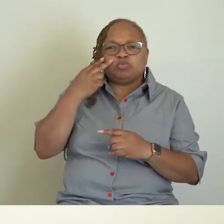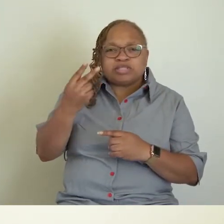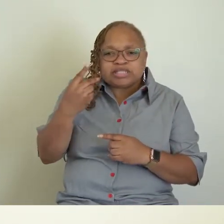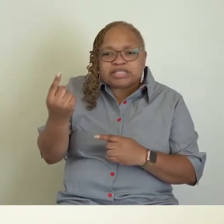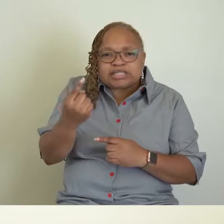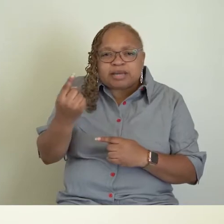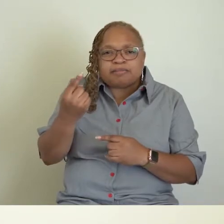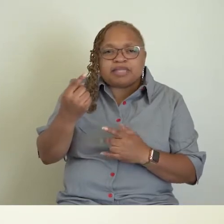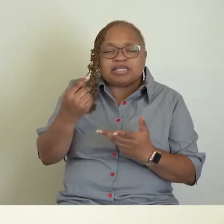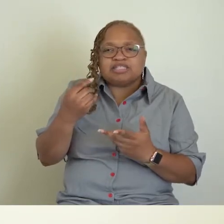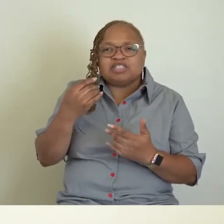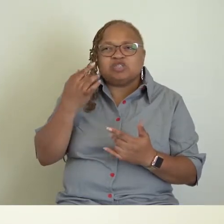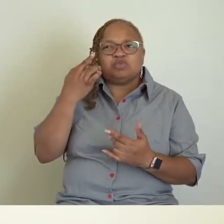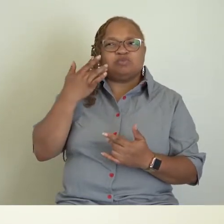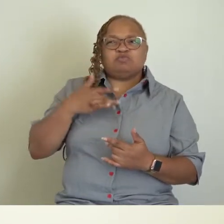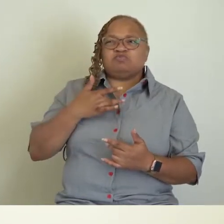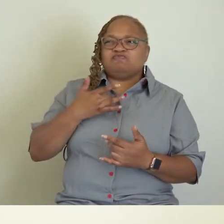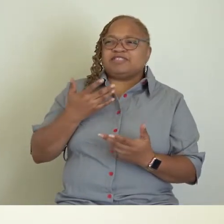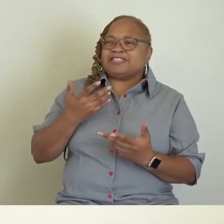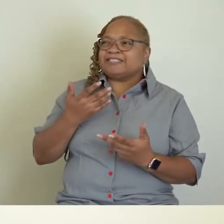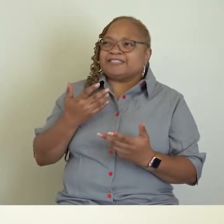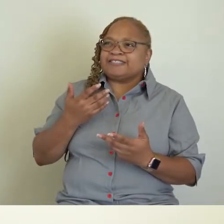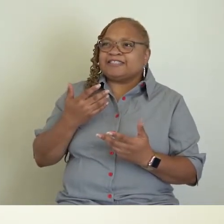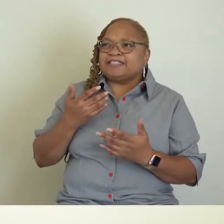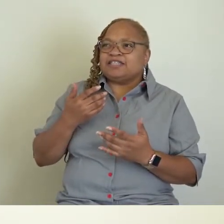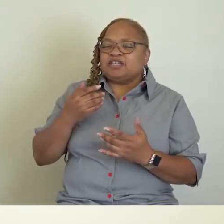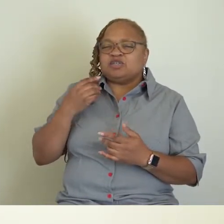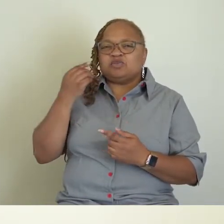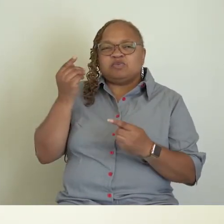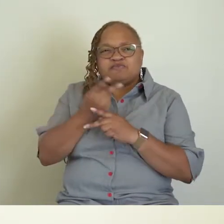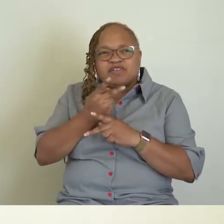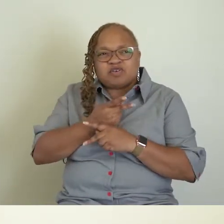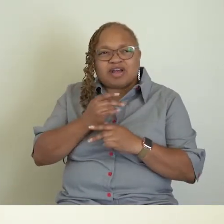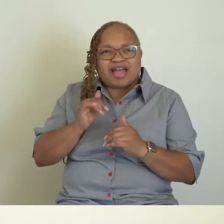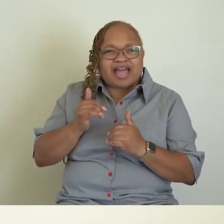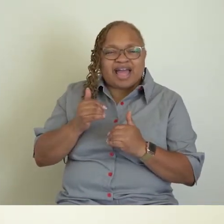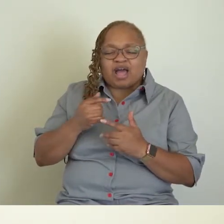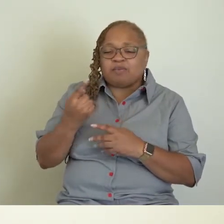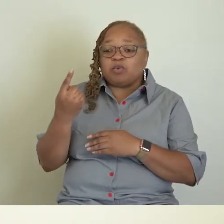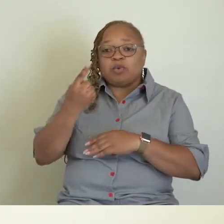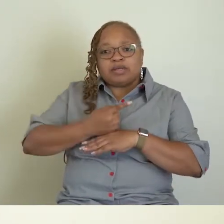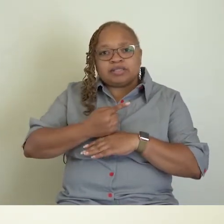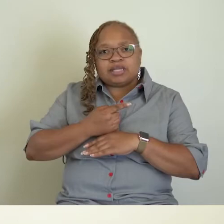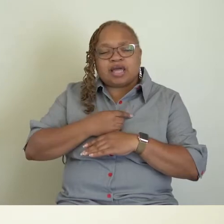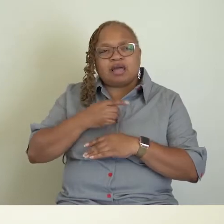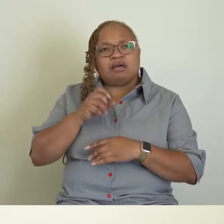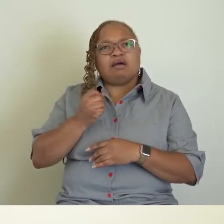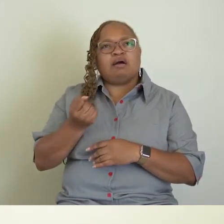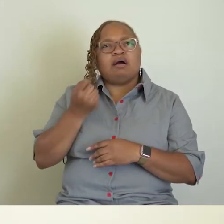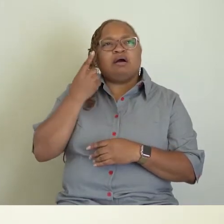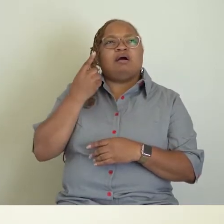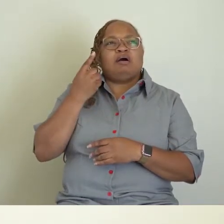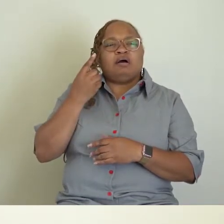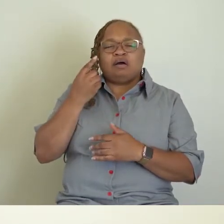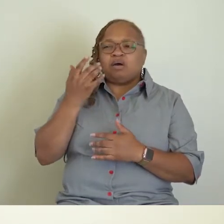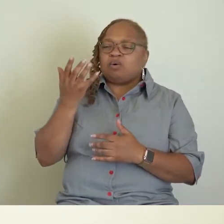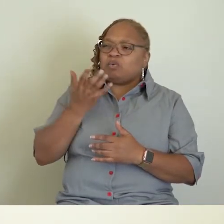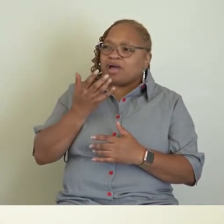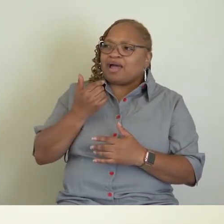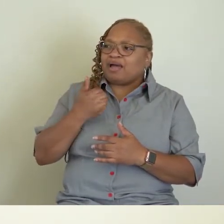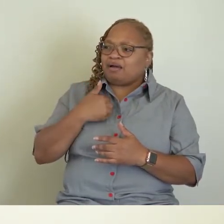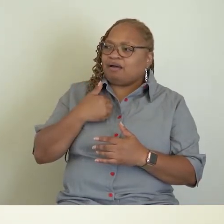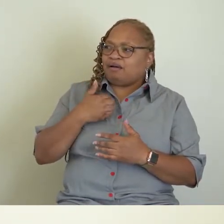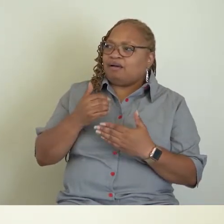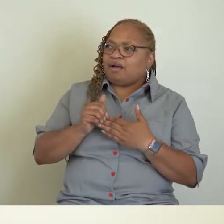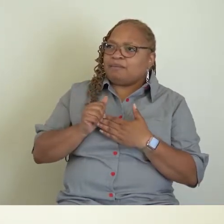something, it may not, it resonates, but you're trying to figure out how. And so one day it just occurred to me, I was like, wow,